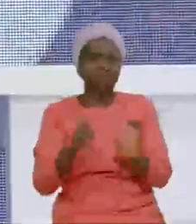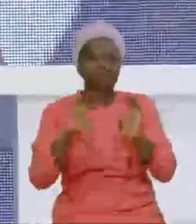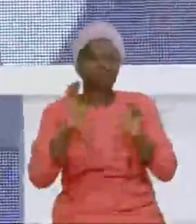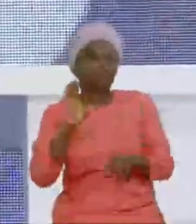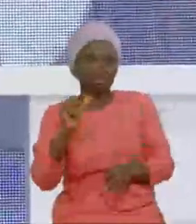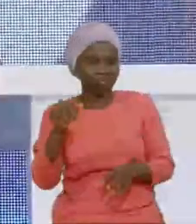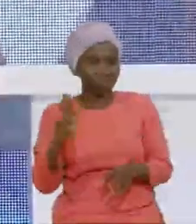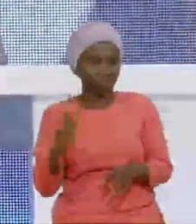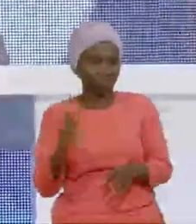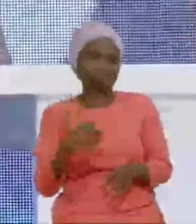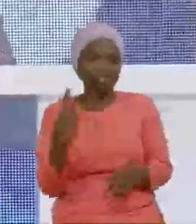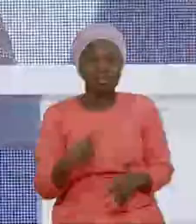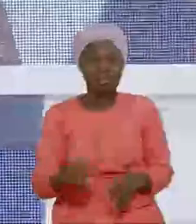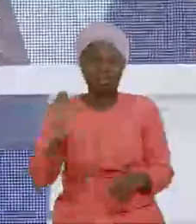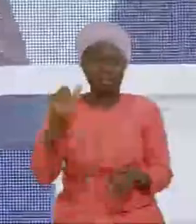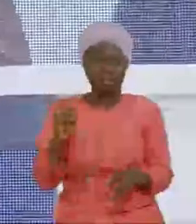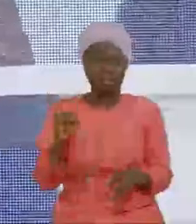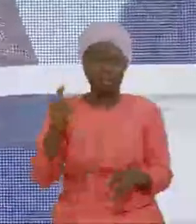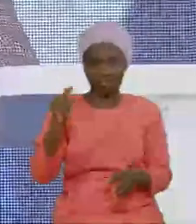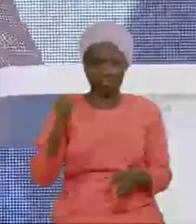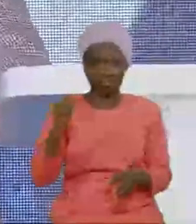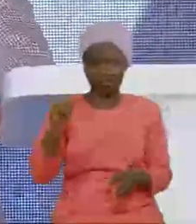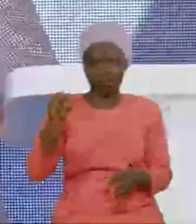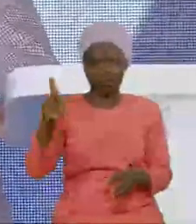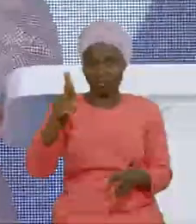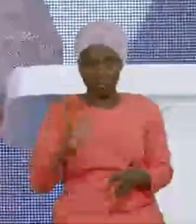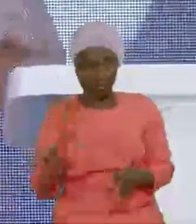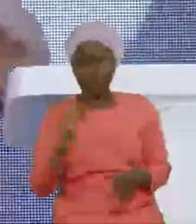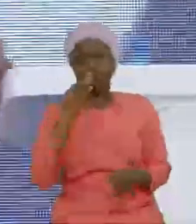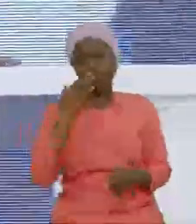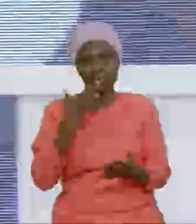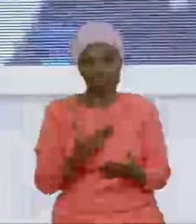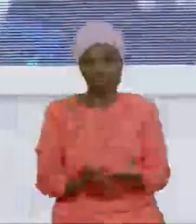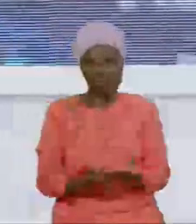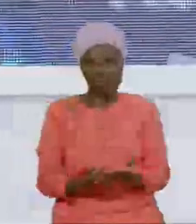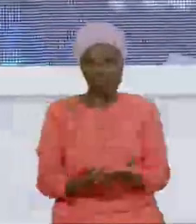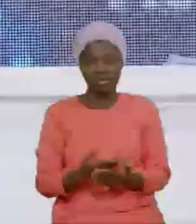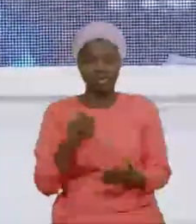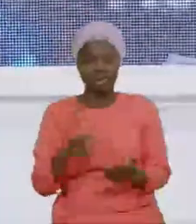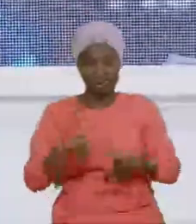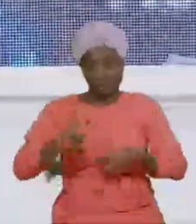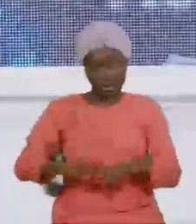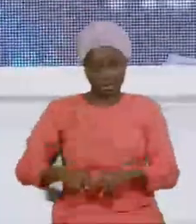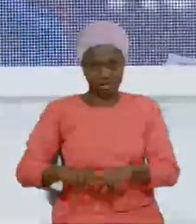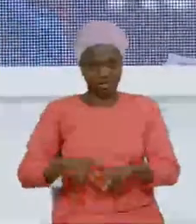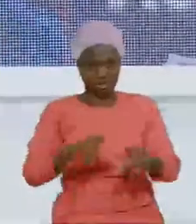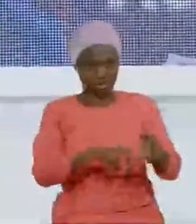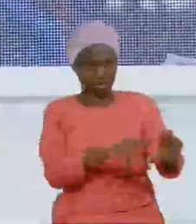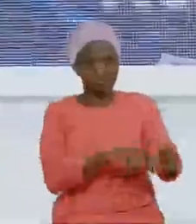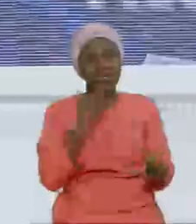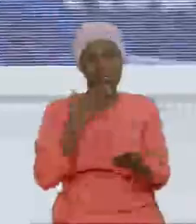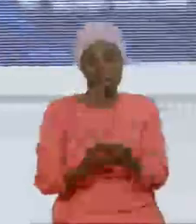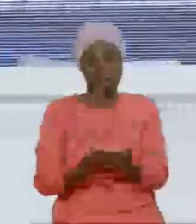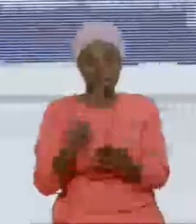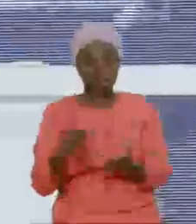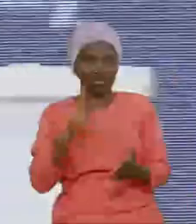is good. Le volant est bien. The seats are good. The color, the outside, it is